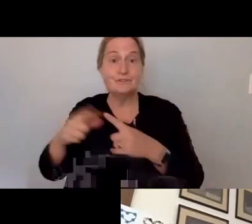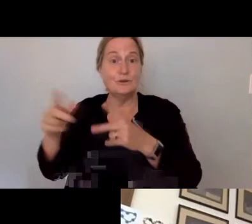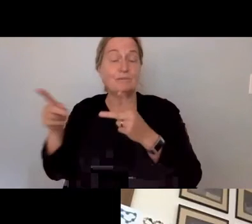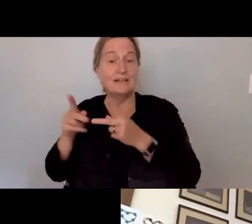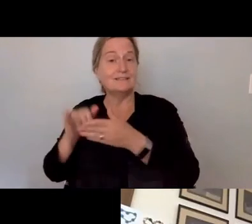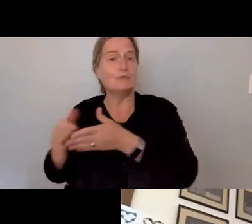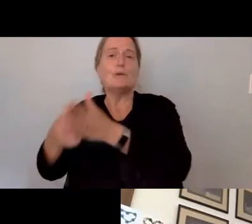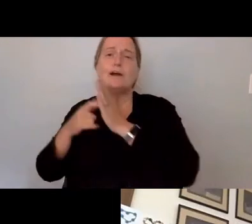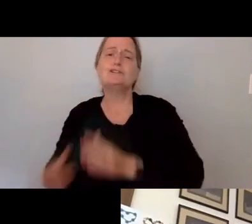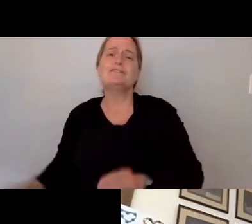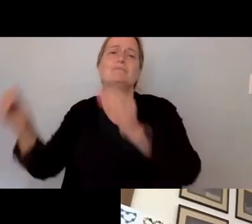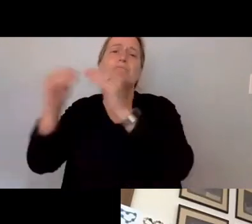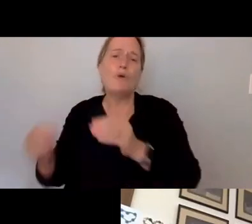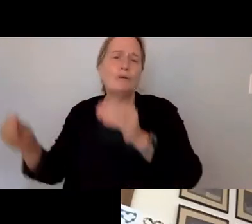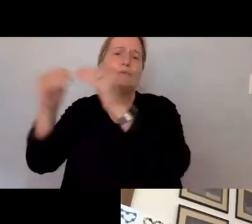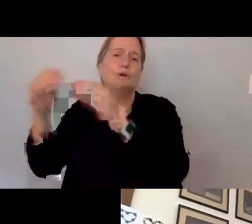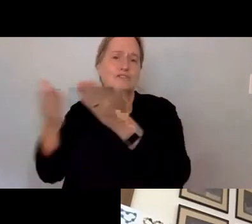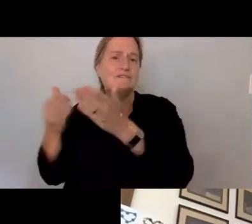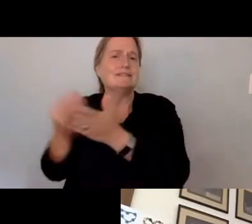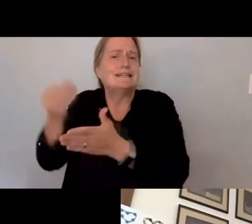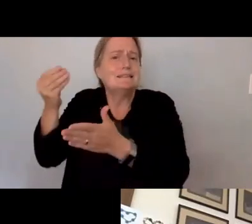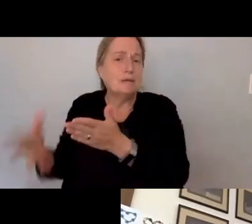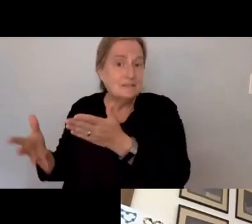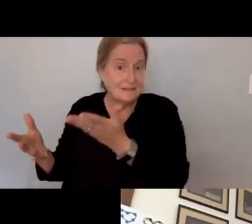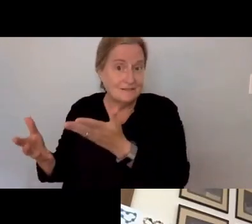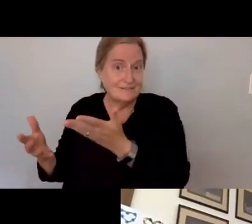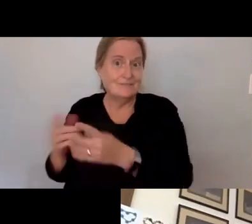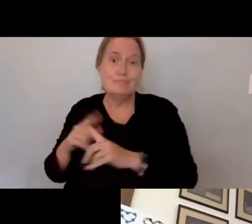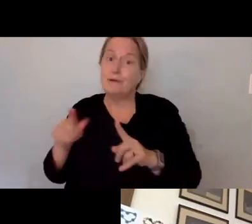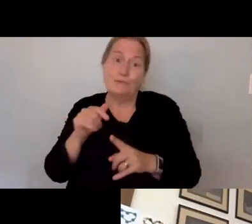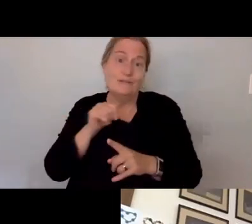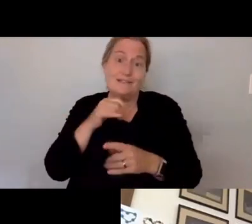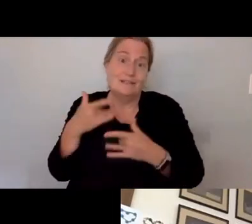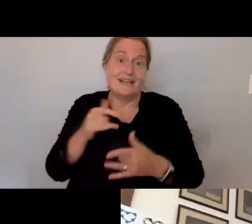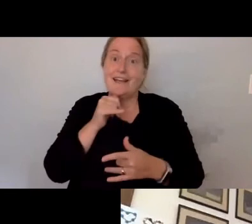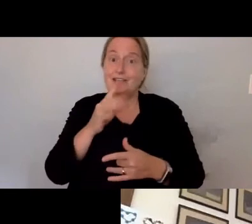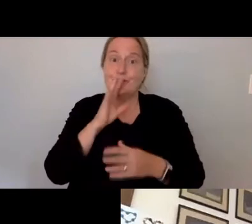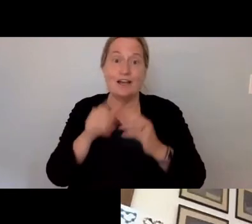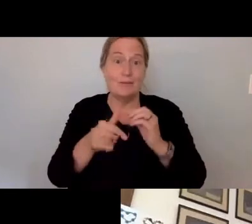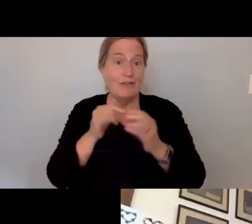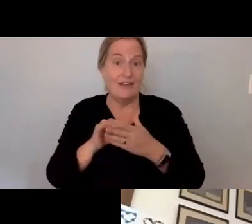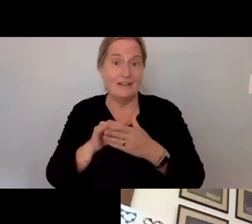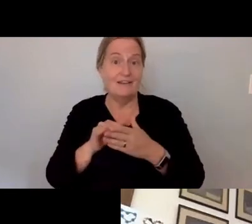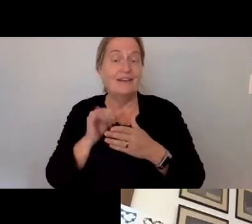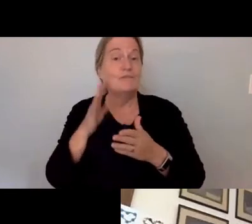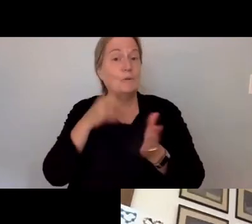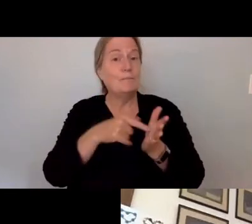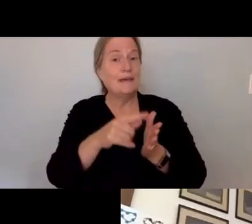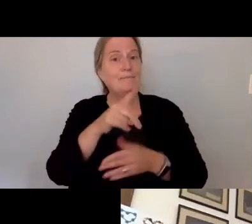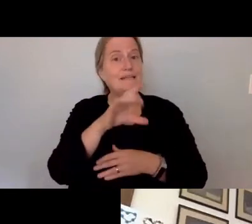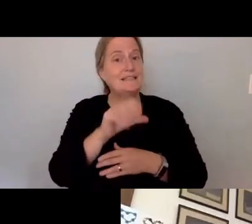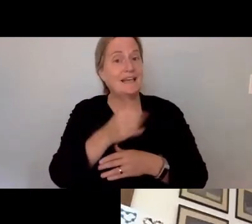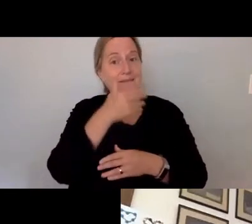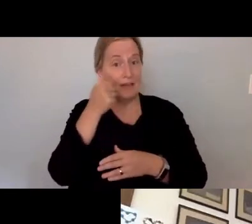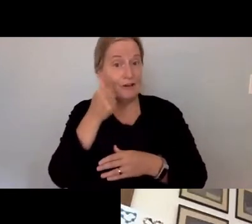be unreasonable to give them $20-something an hour and benefits. That would be nice. And then they could actually do this. And that would probably save